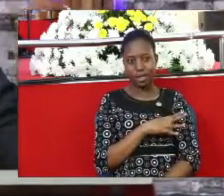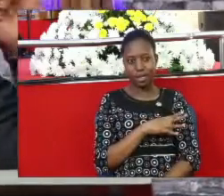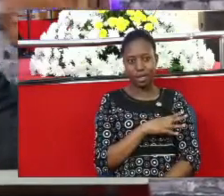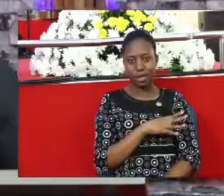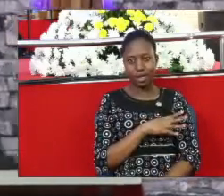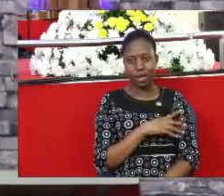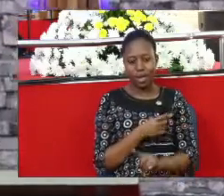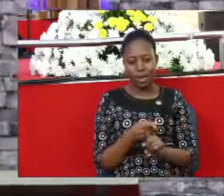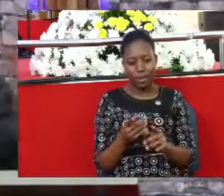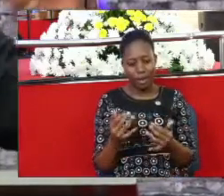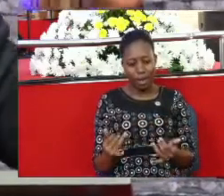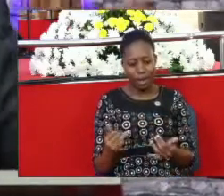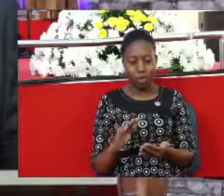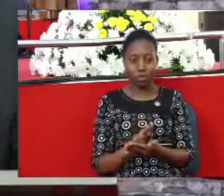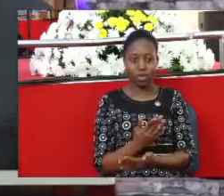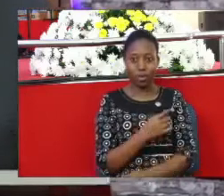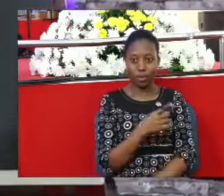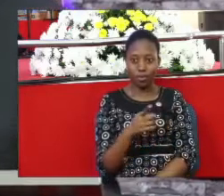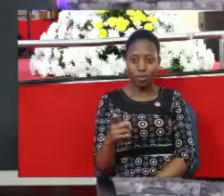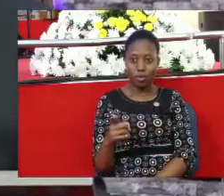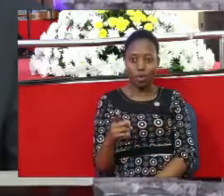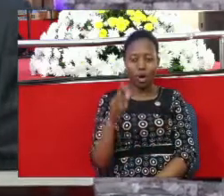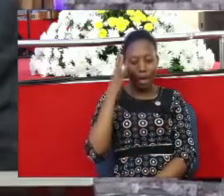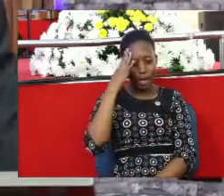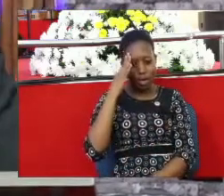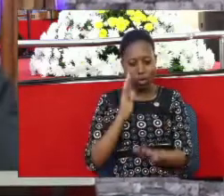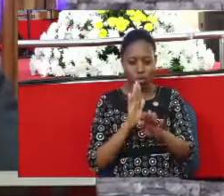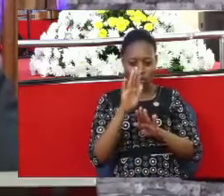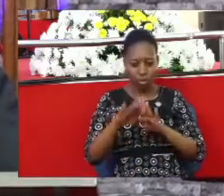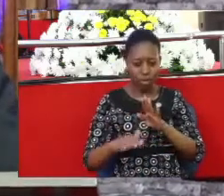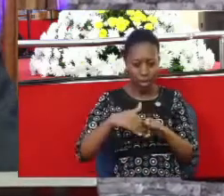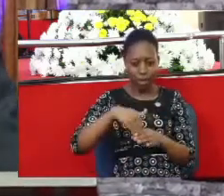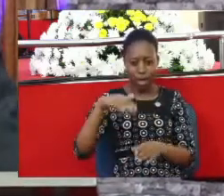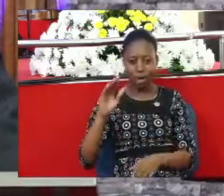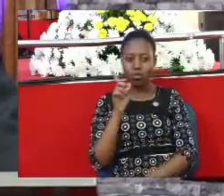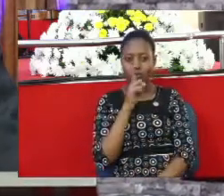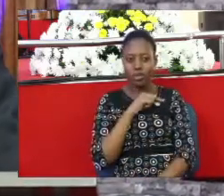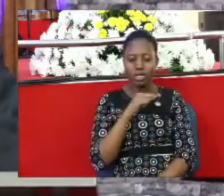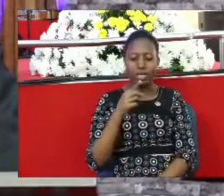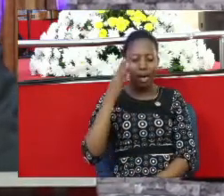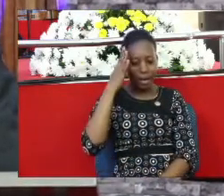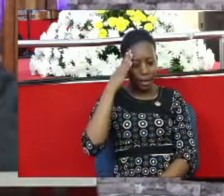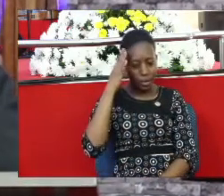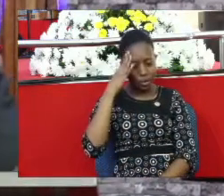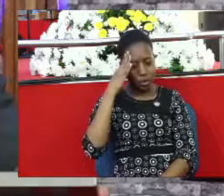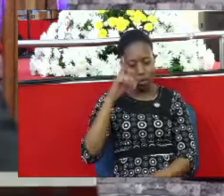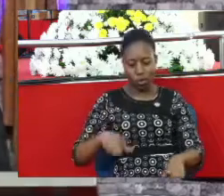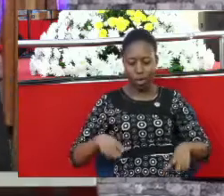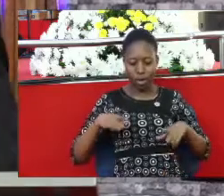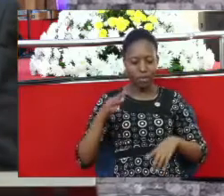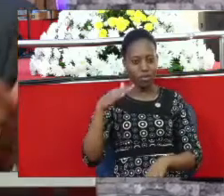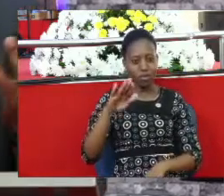started stepping out and you will never be the same because God is going to meet you at the point of your very need.